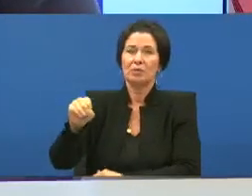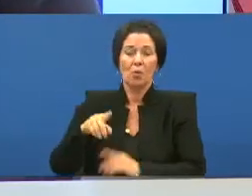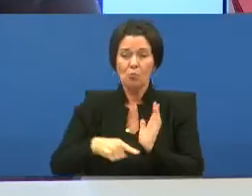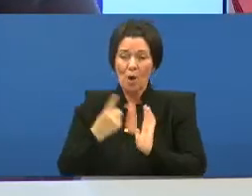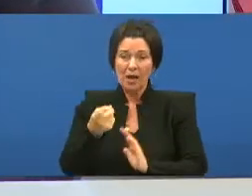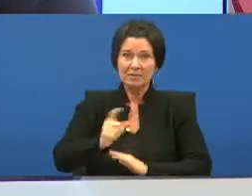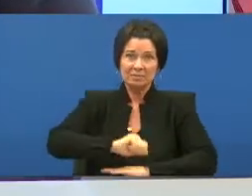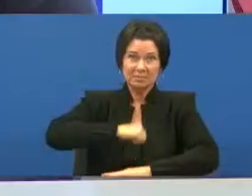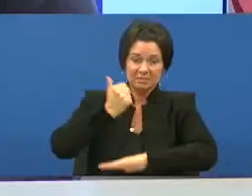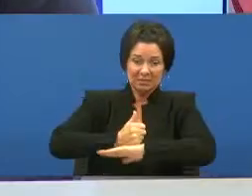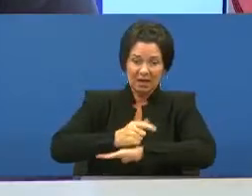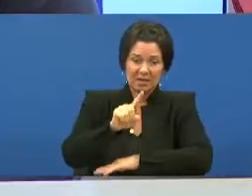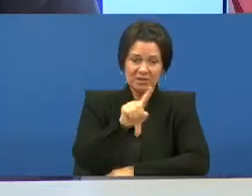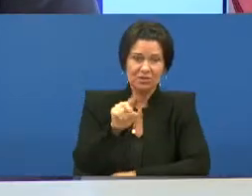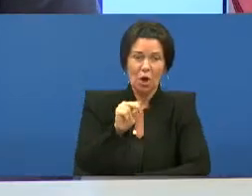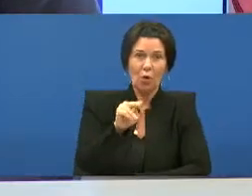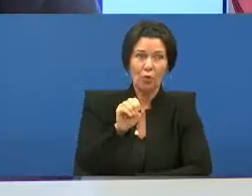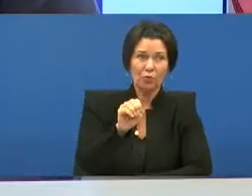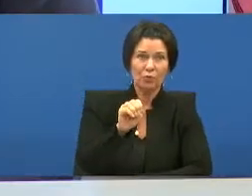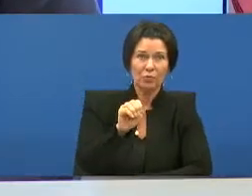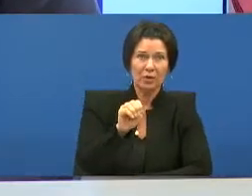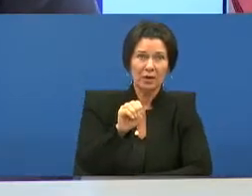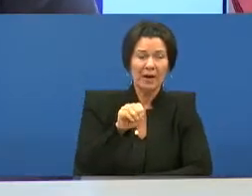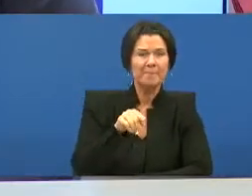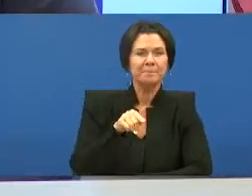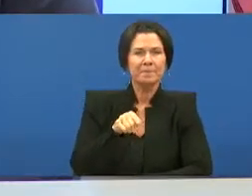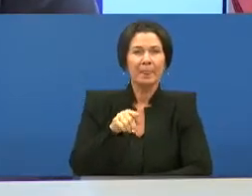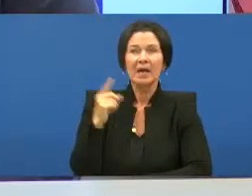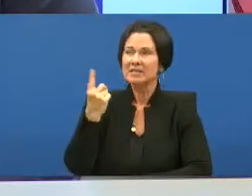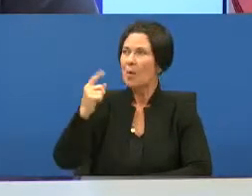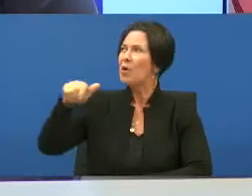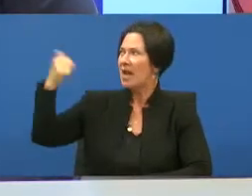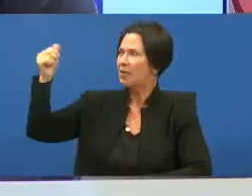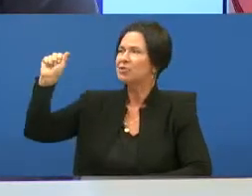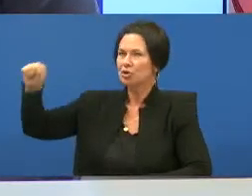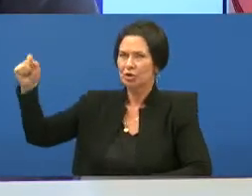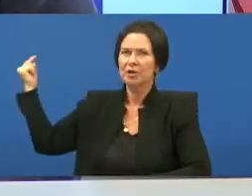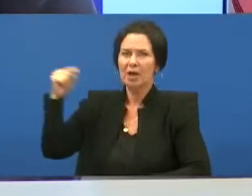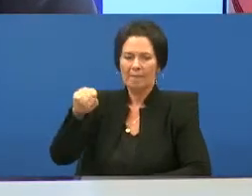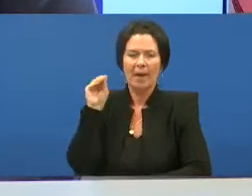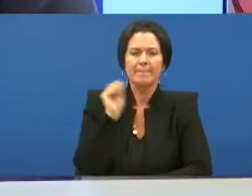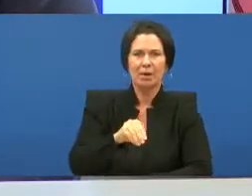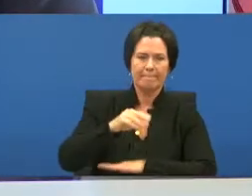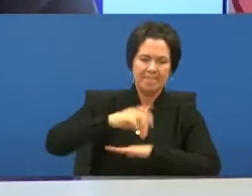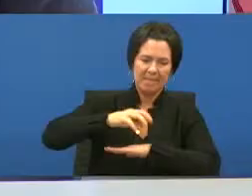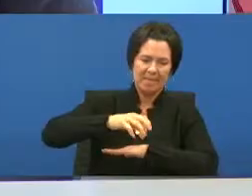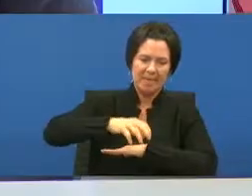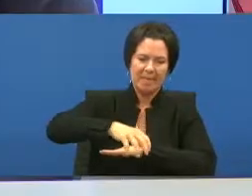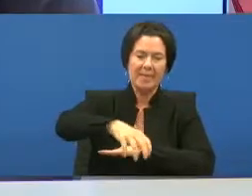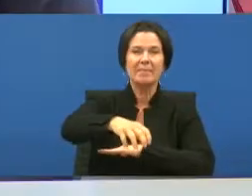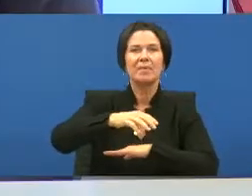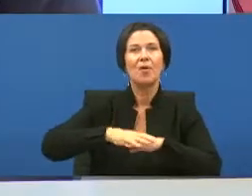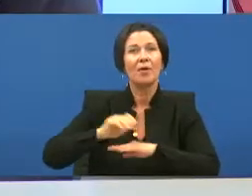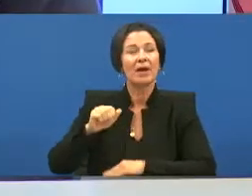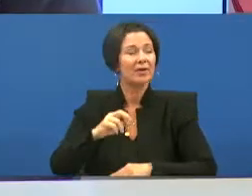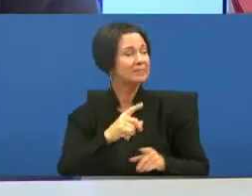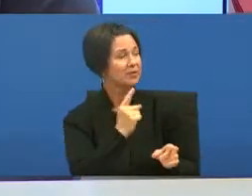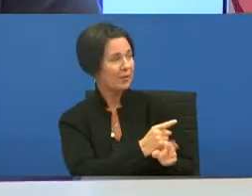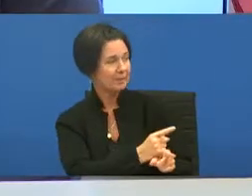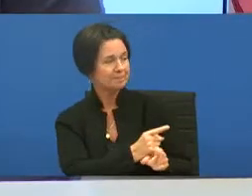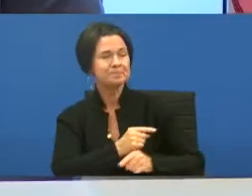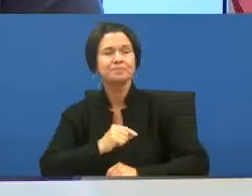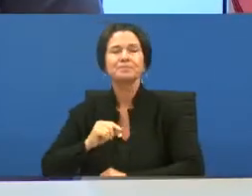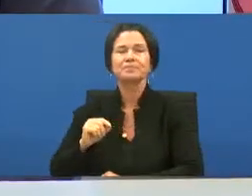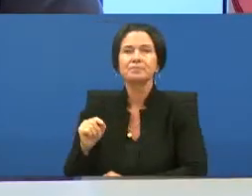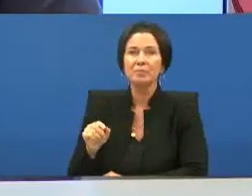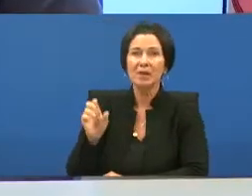could fall through, property could sell to somebody else, and somebody could come and put 7.3 per acre. Is that right, Ryan? That's correct, Councilman.